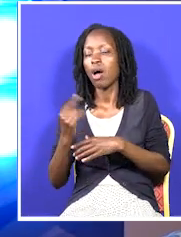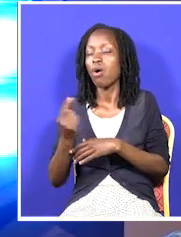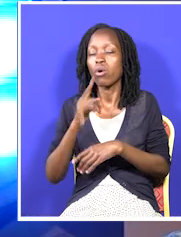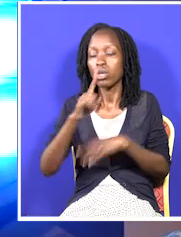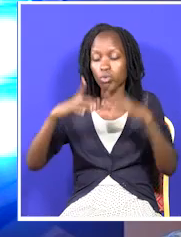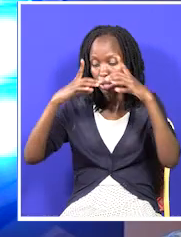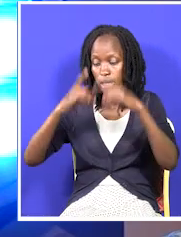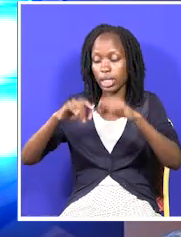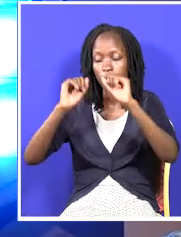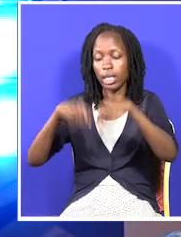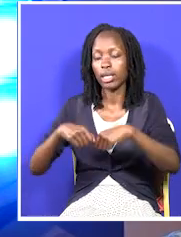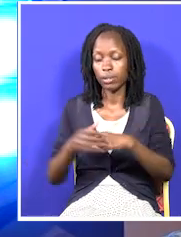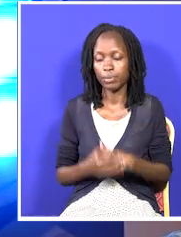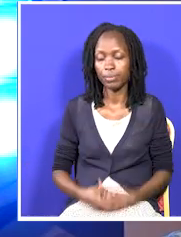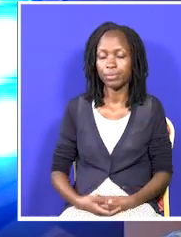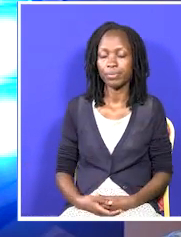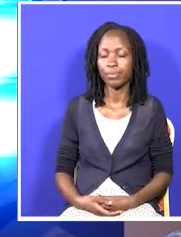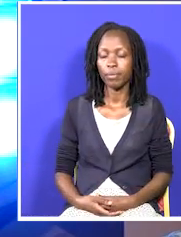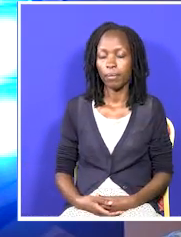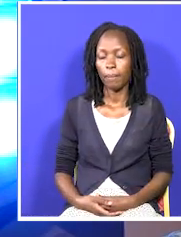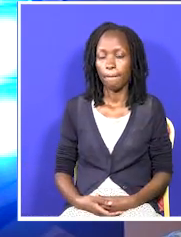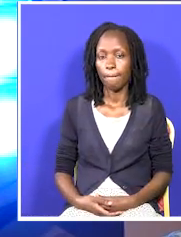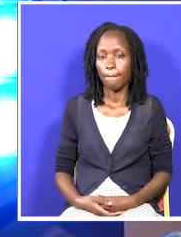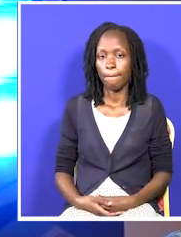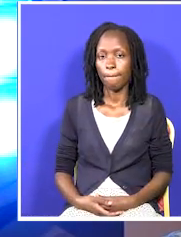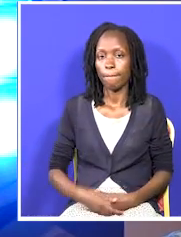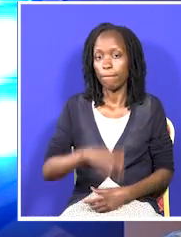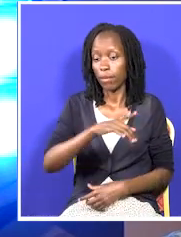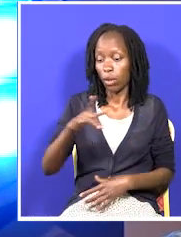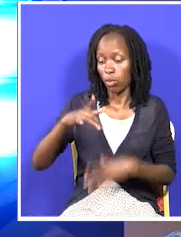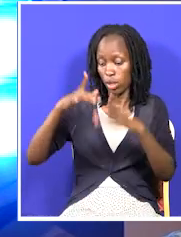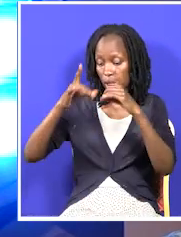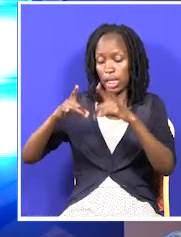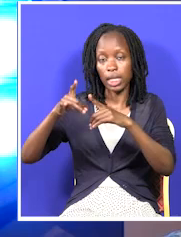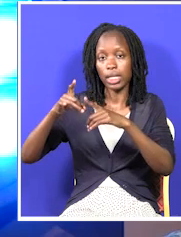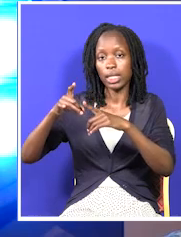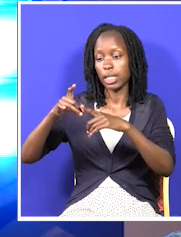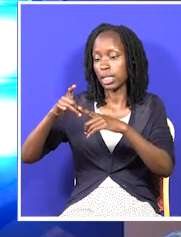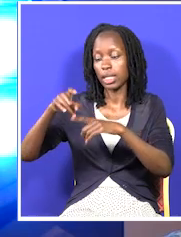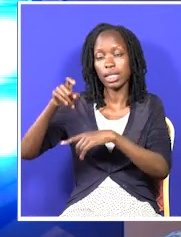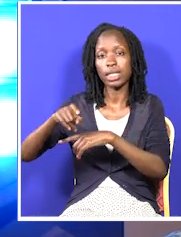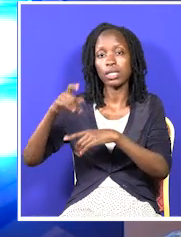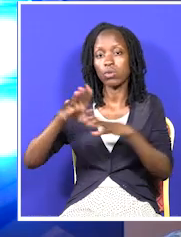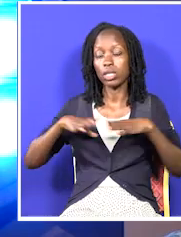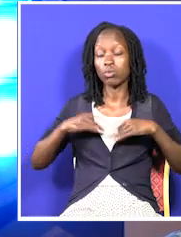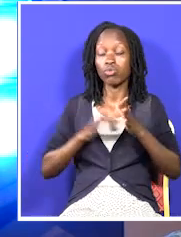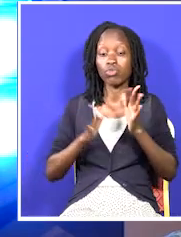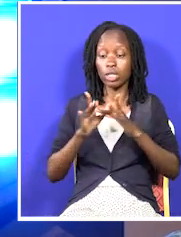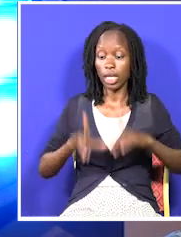can make this decision. But you are to make the decision to accept Jesus into your life.